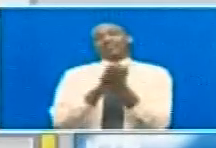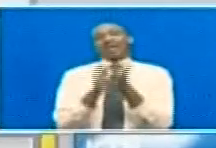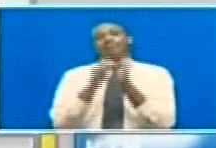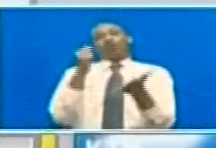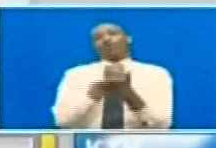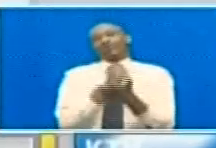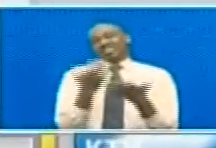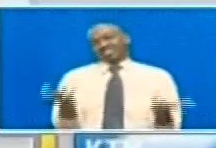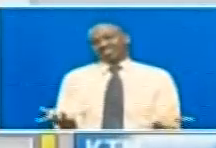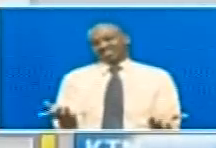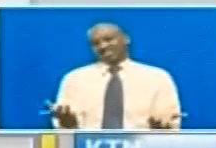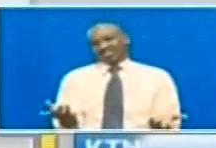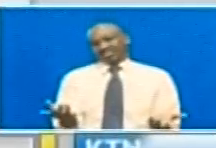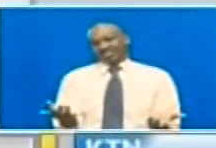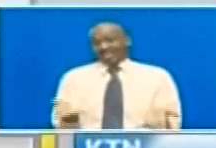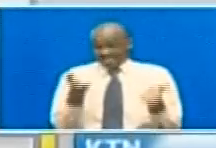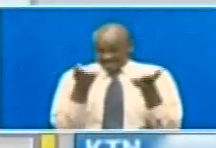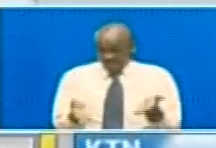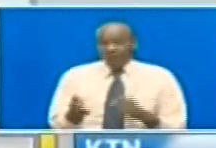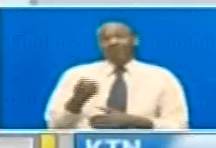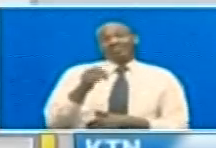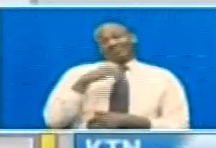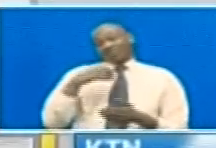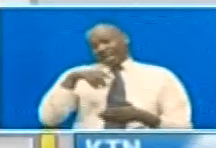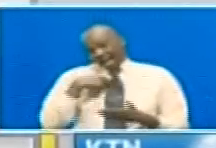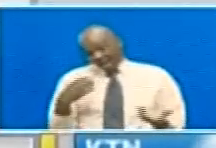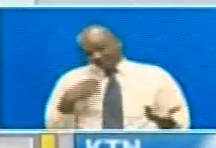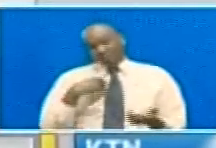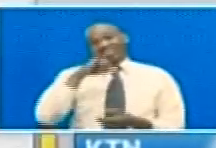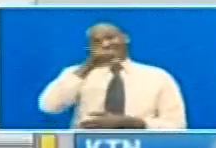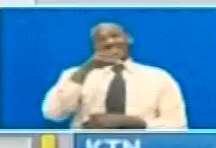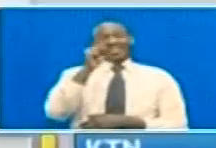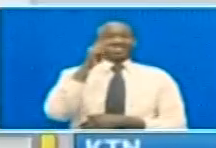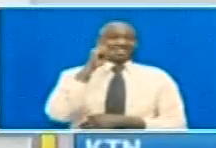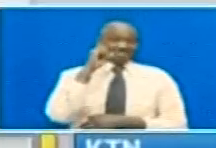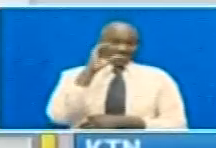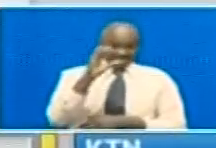in 2013. Even the judiciary, which is the custodian of the rule of law, featured in the